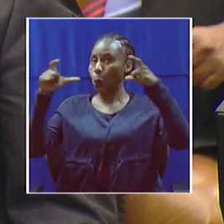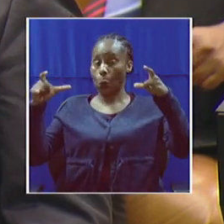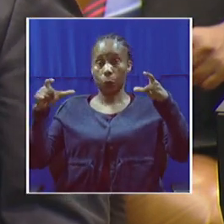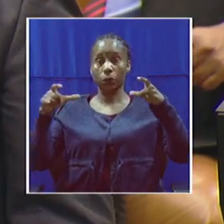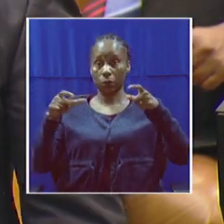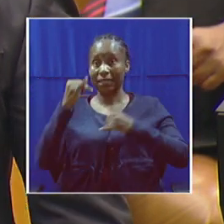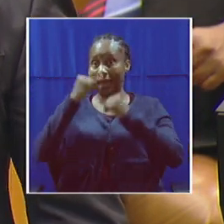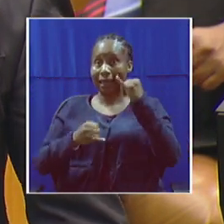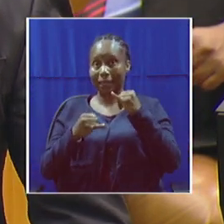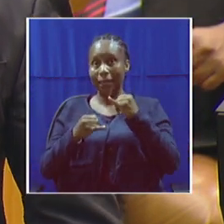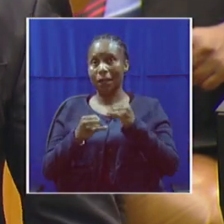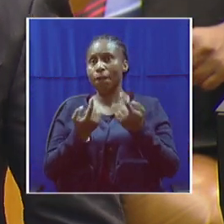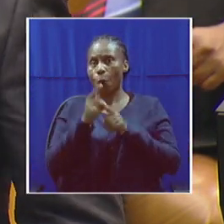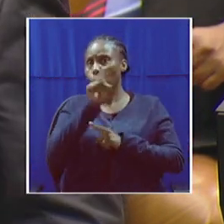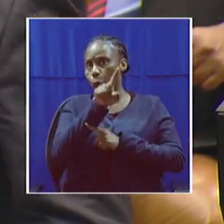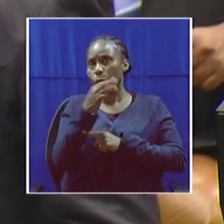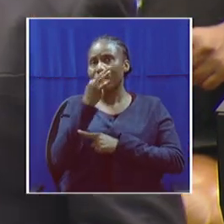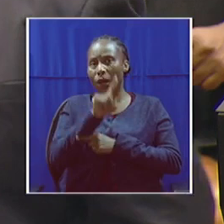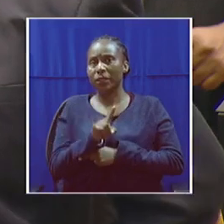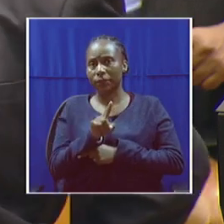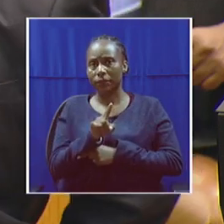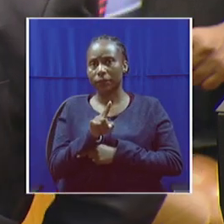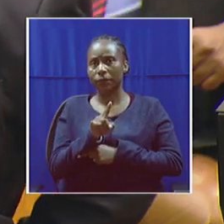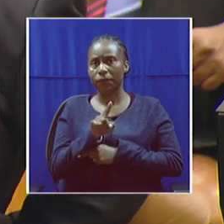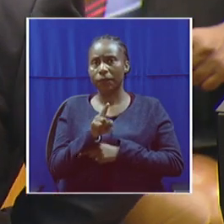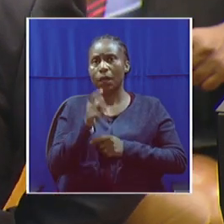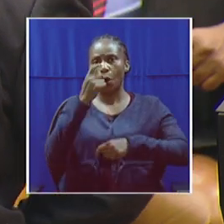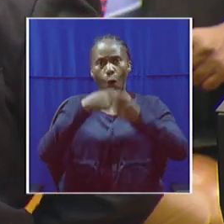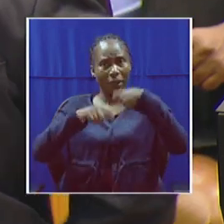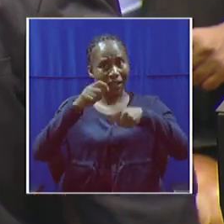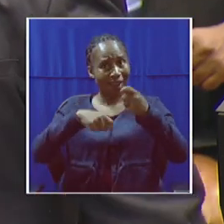minister commercialization of black